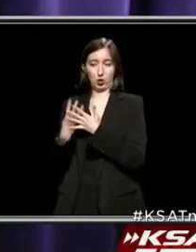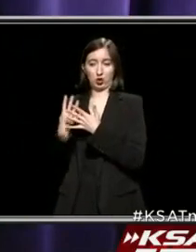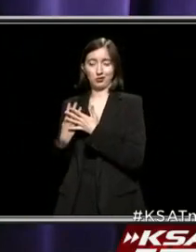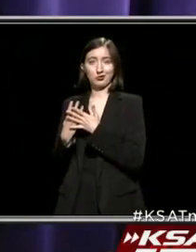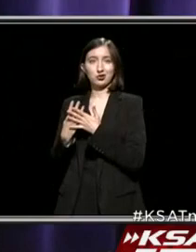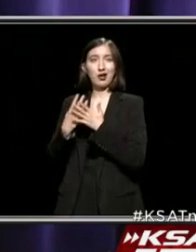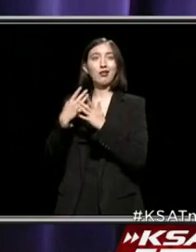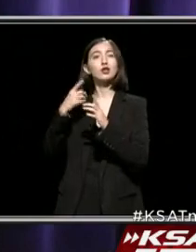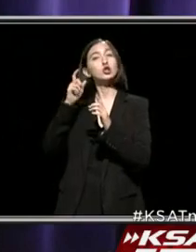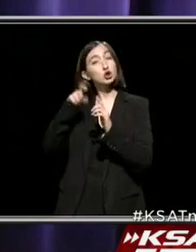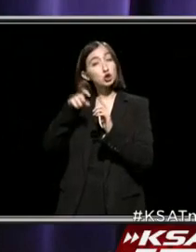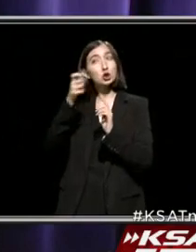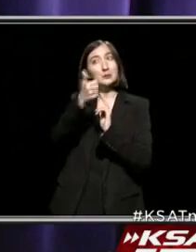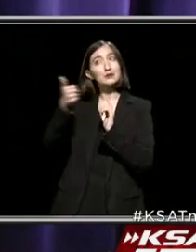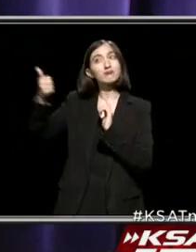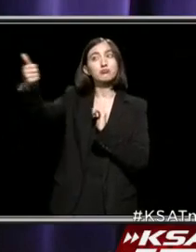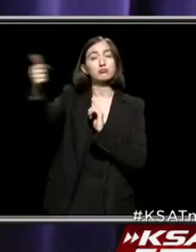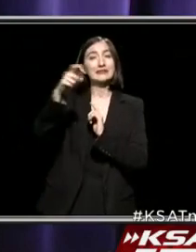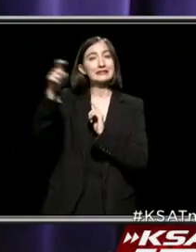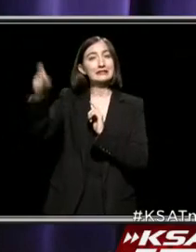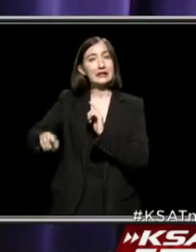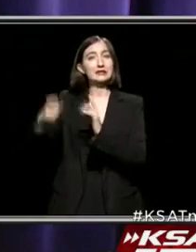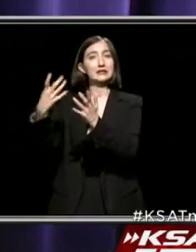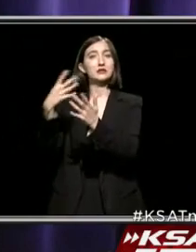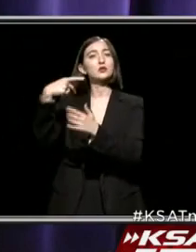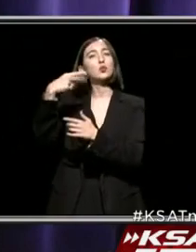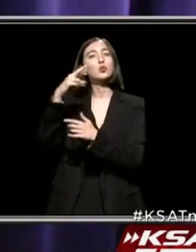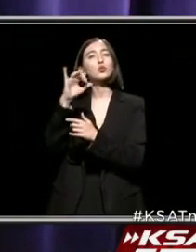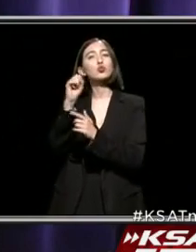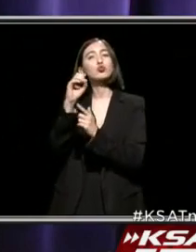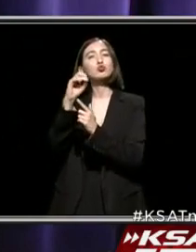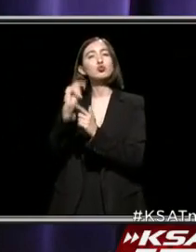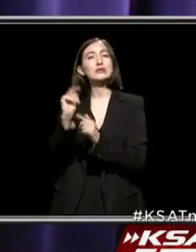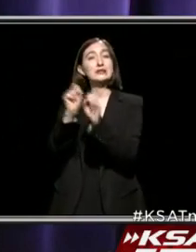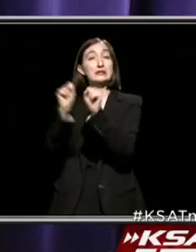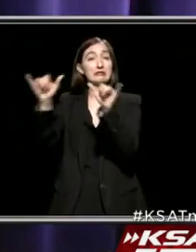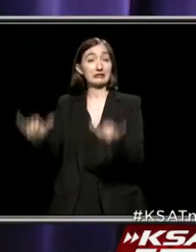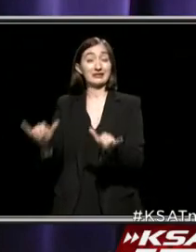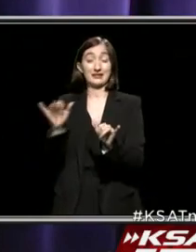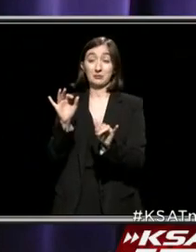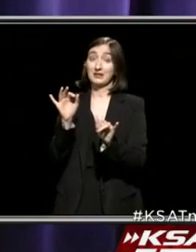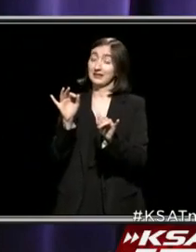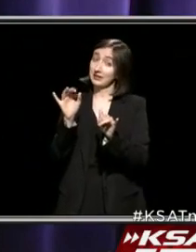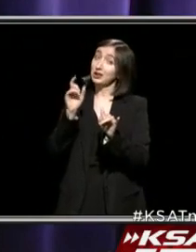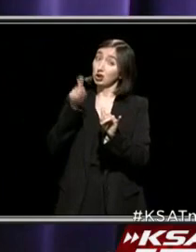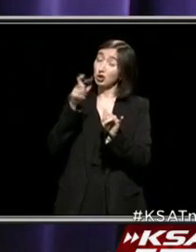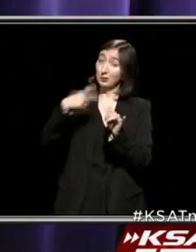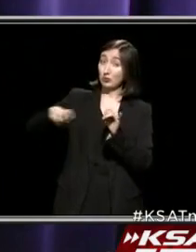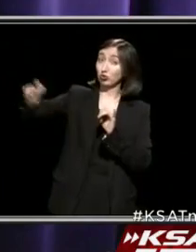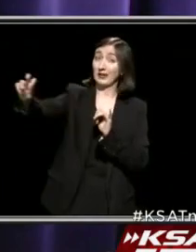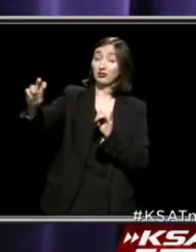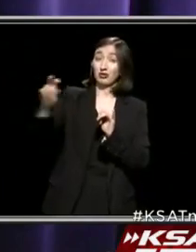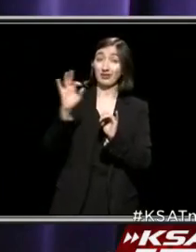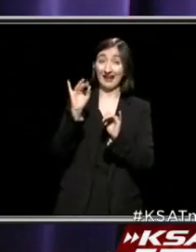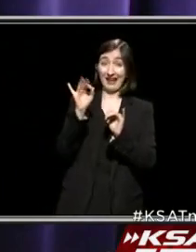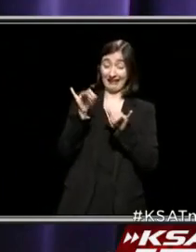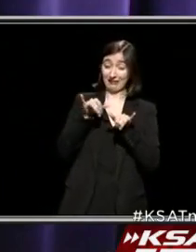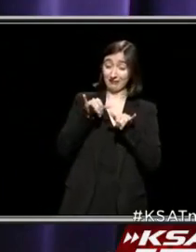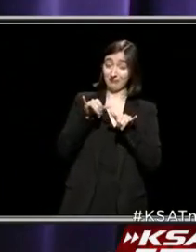them up. And if this continues, it's going to be a major problem for jails all across the state of Texas.